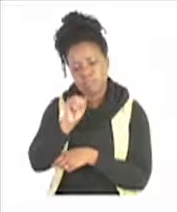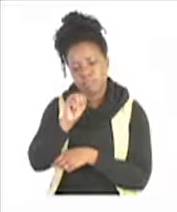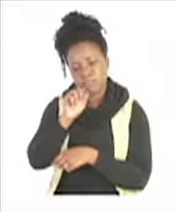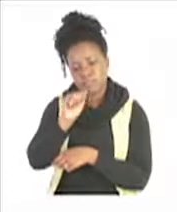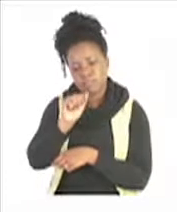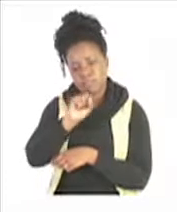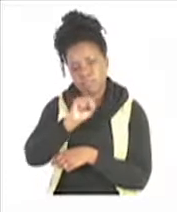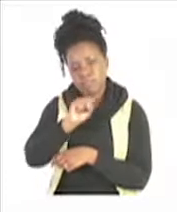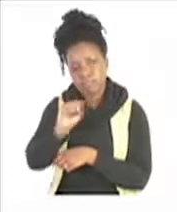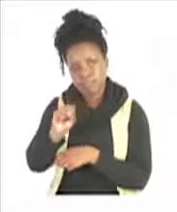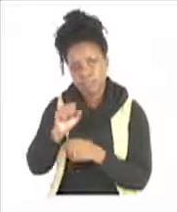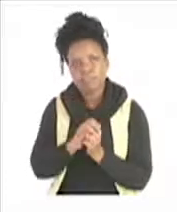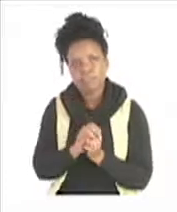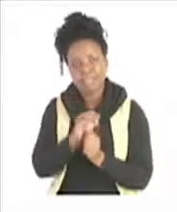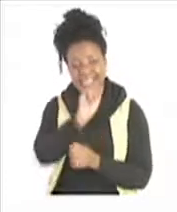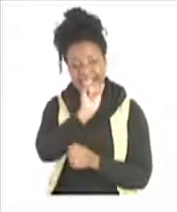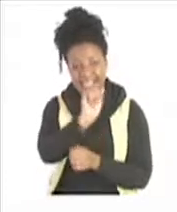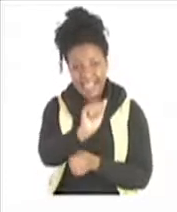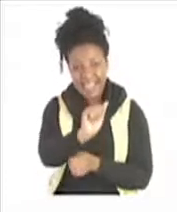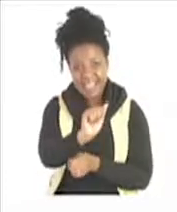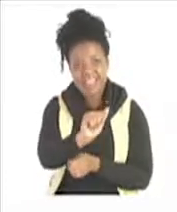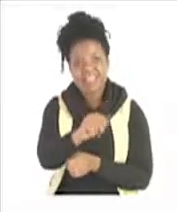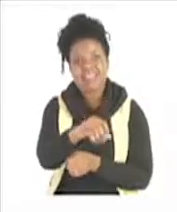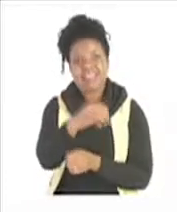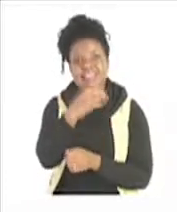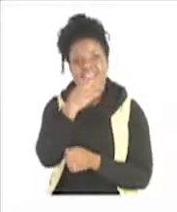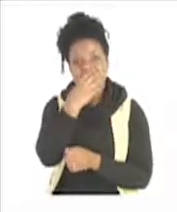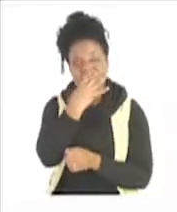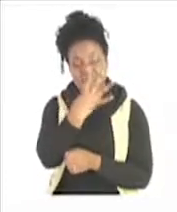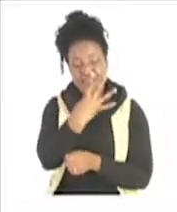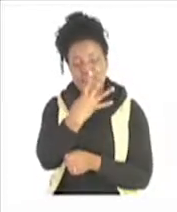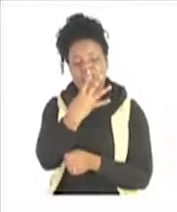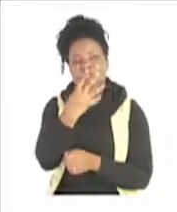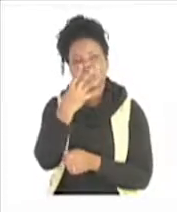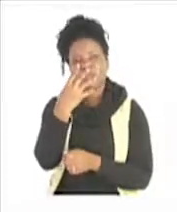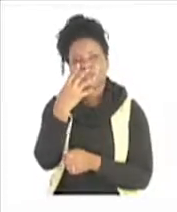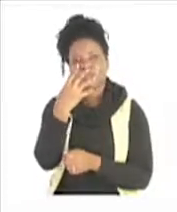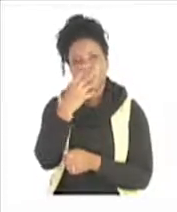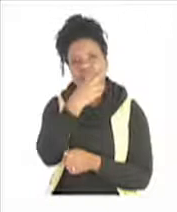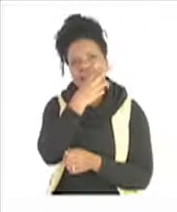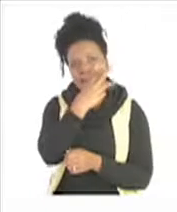34 plus 20 minus 8. B,